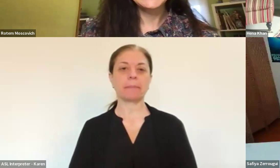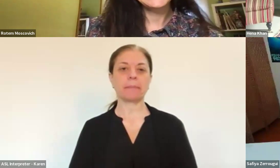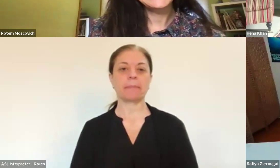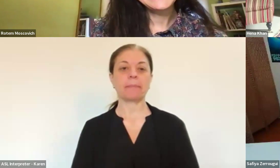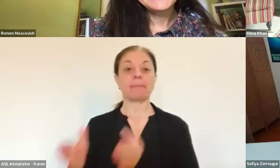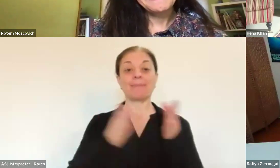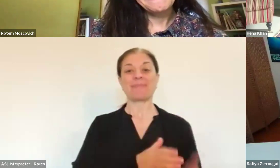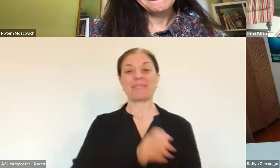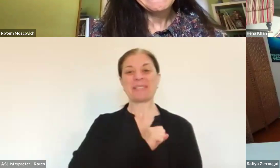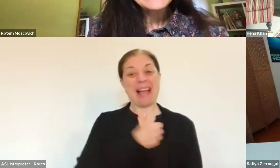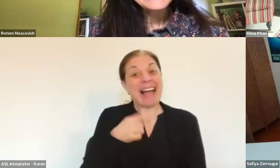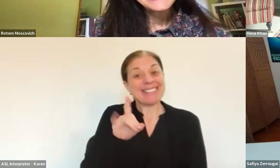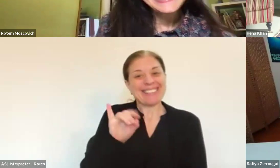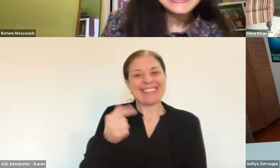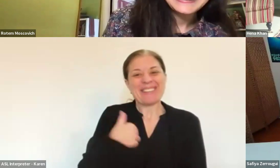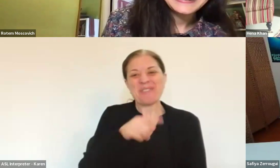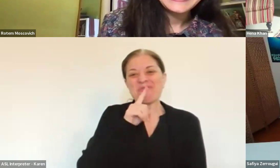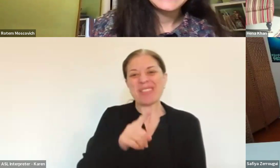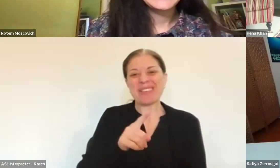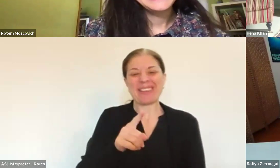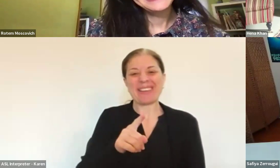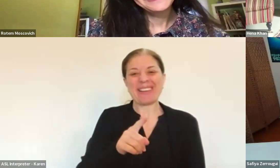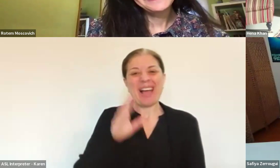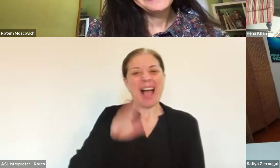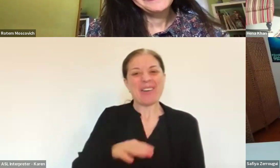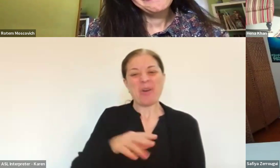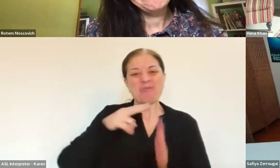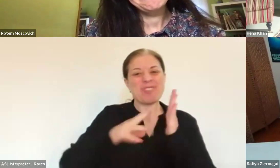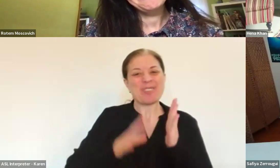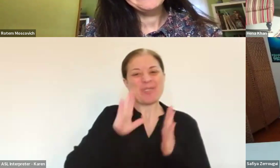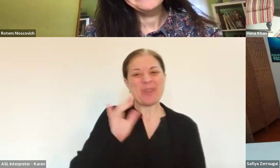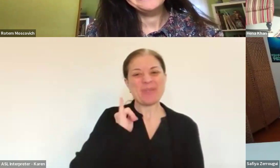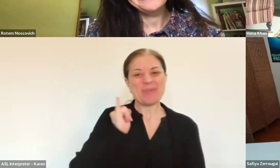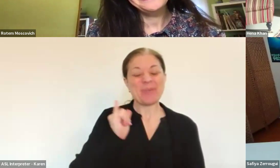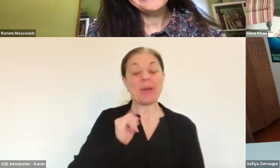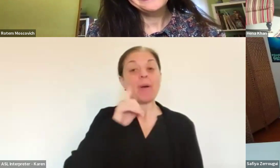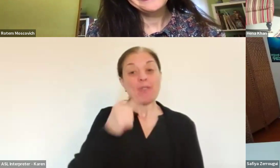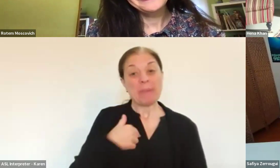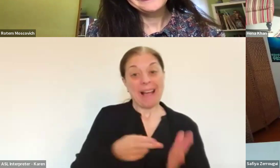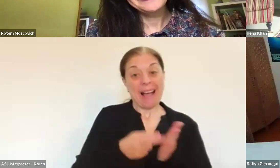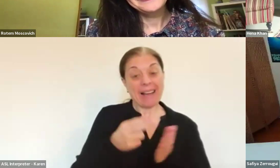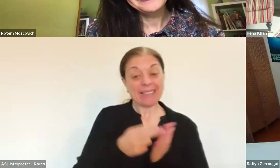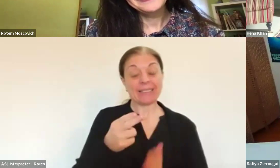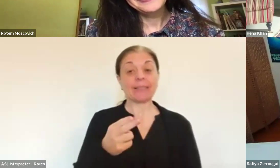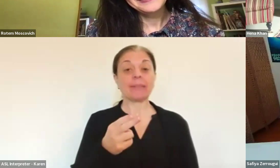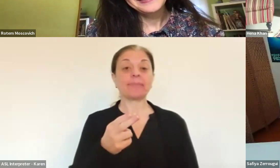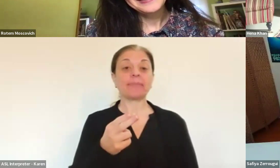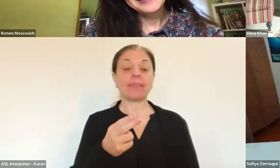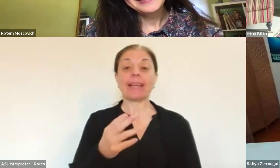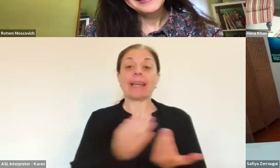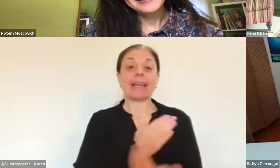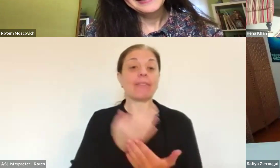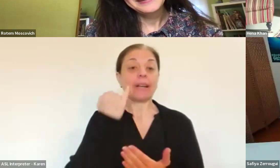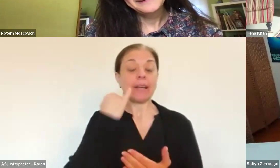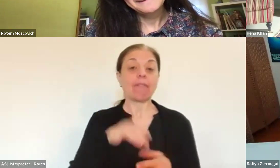Yeah, I know I did. So I really, I know they will. For me, honestly, it's that, even if you take the